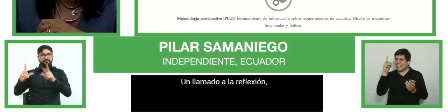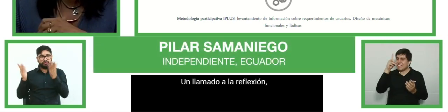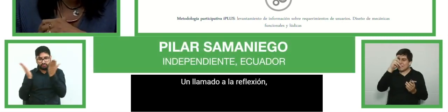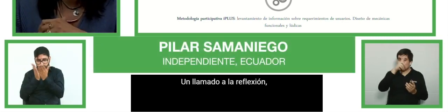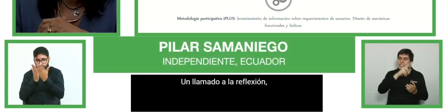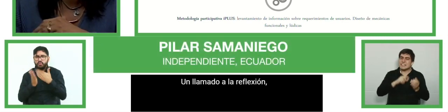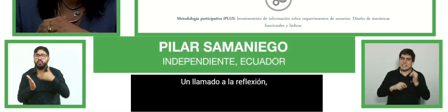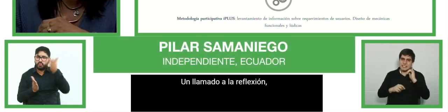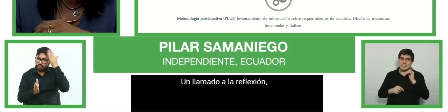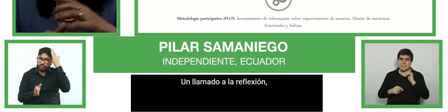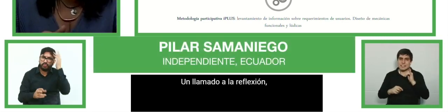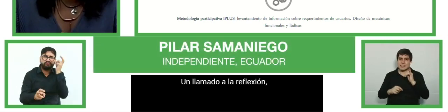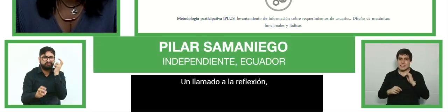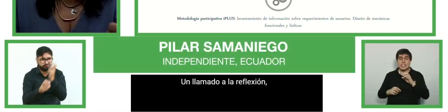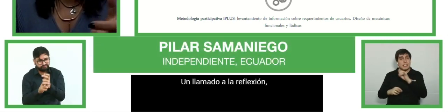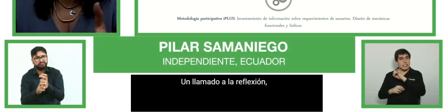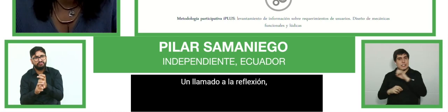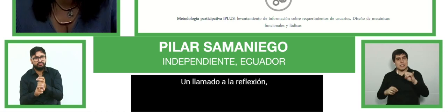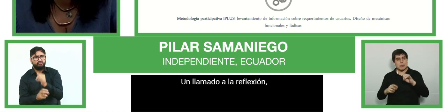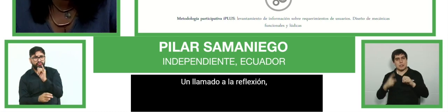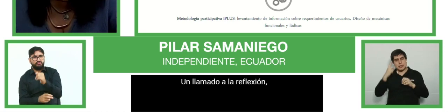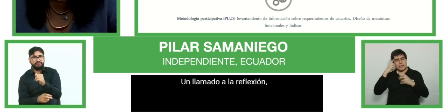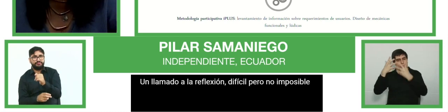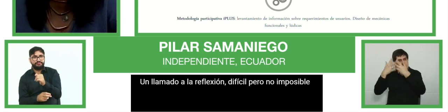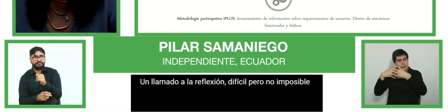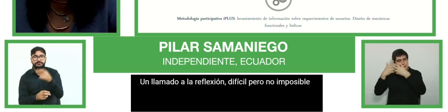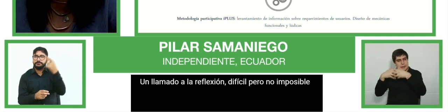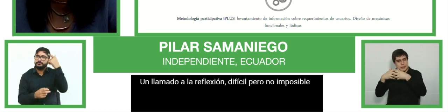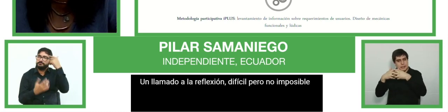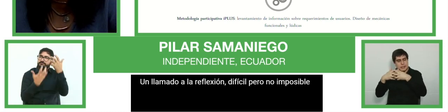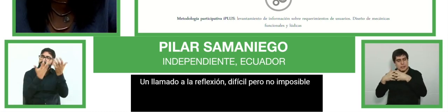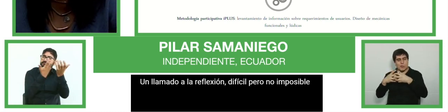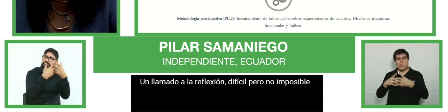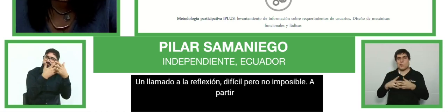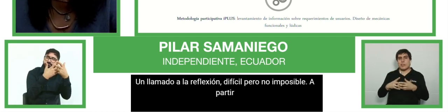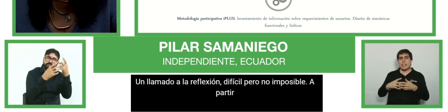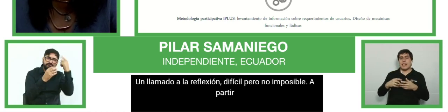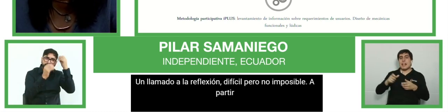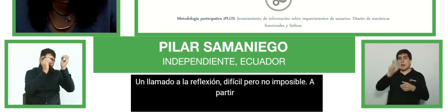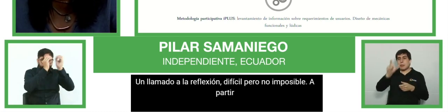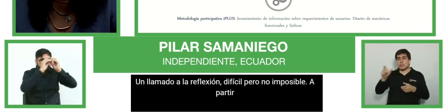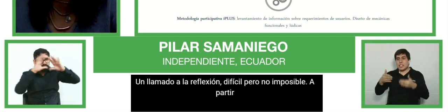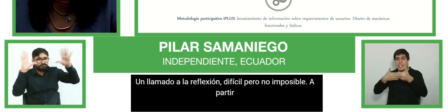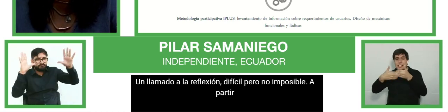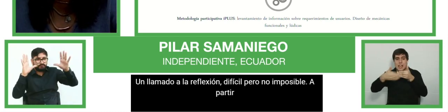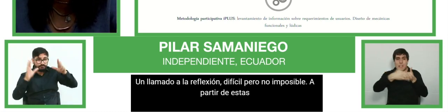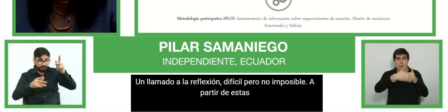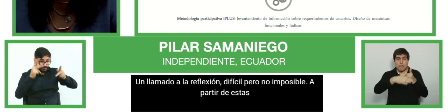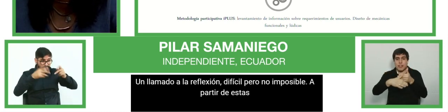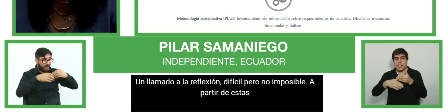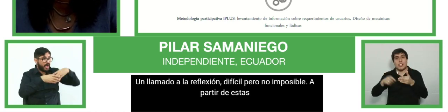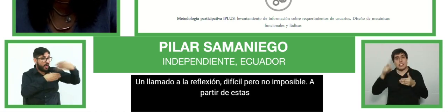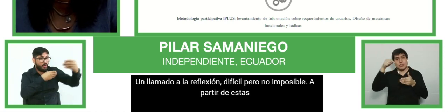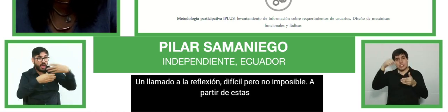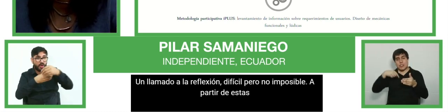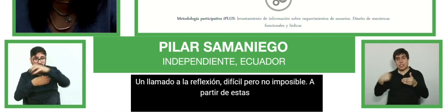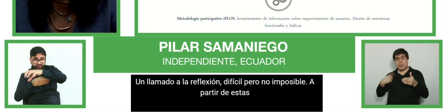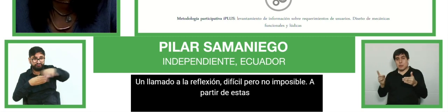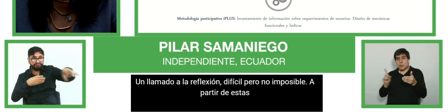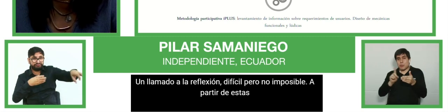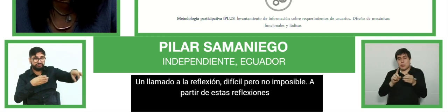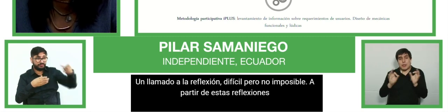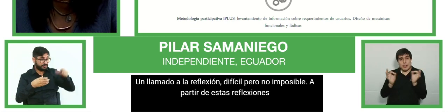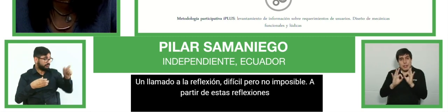centering attention in those who were left behind in this accessibility forum in accessibility education, I will share